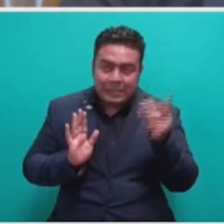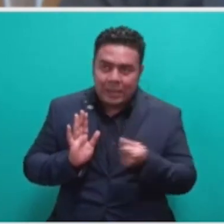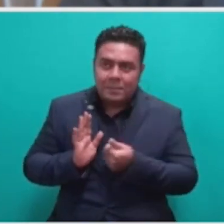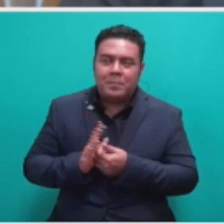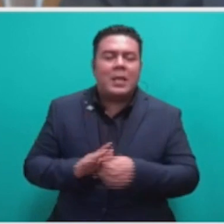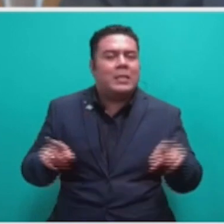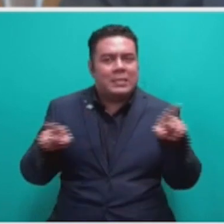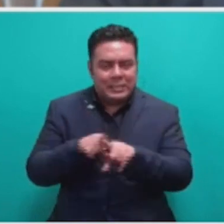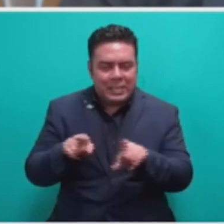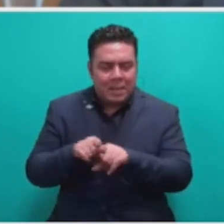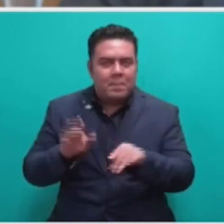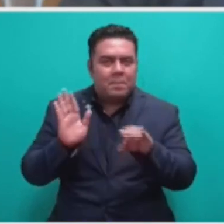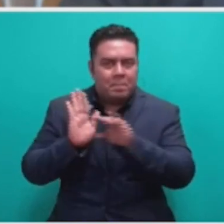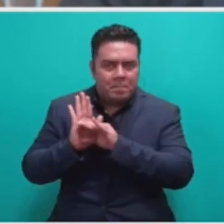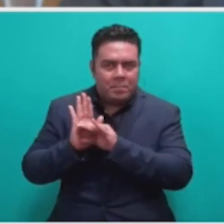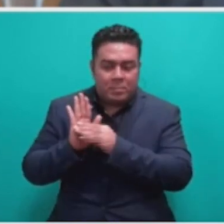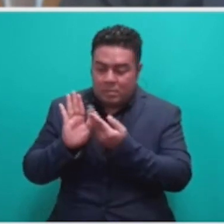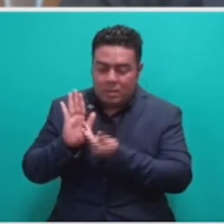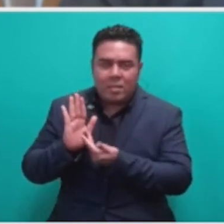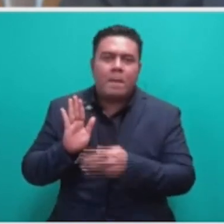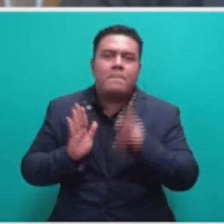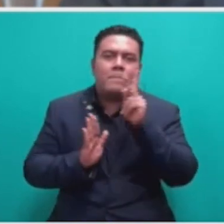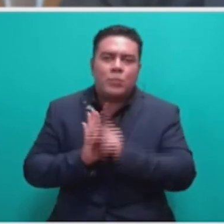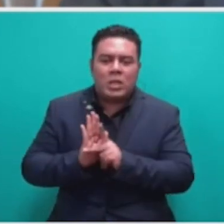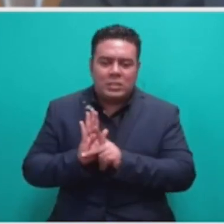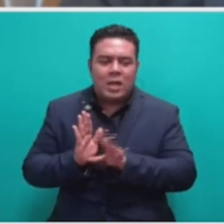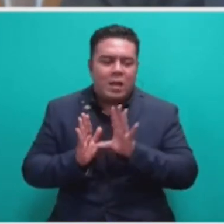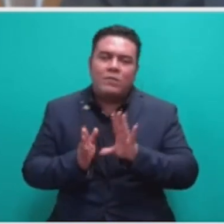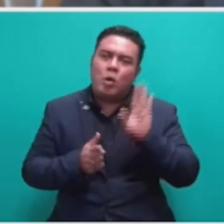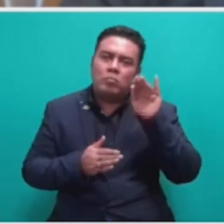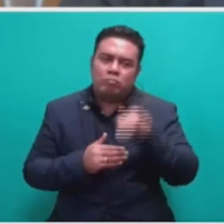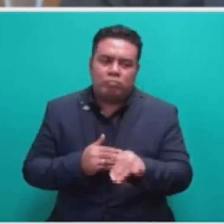the same quantity, the prices have gone down. So